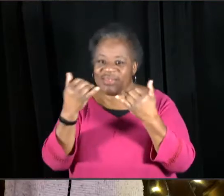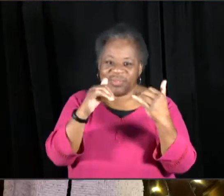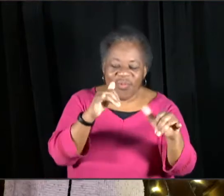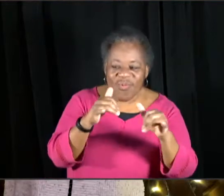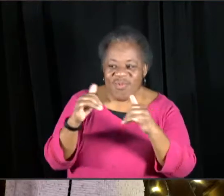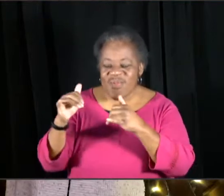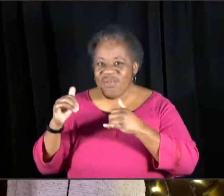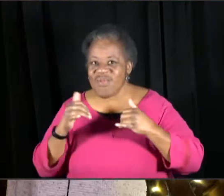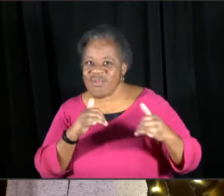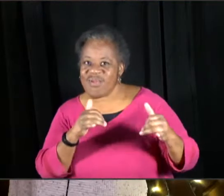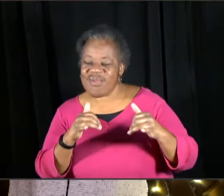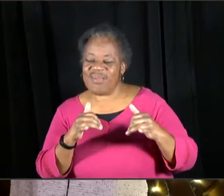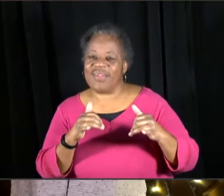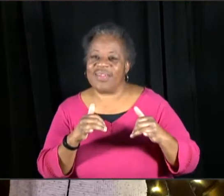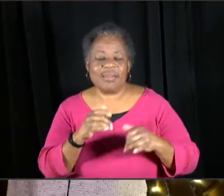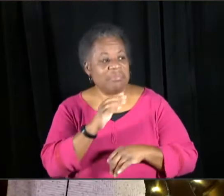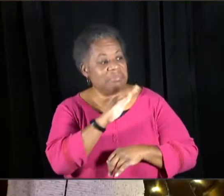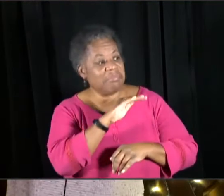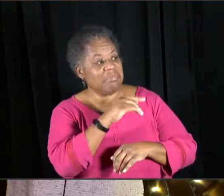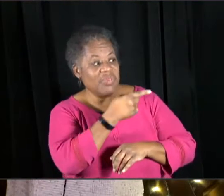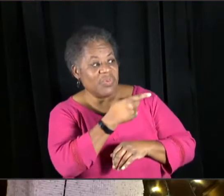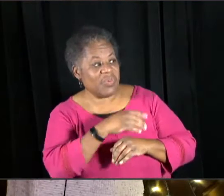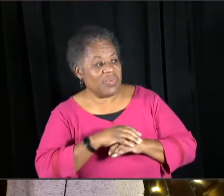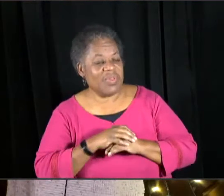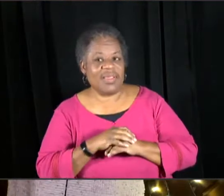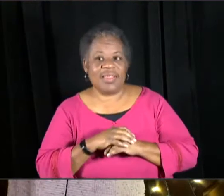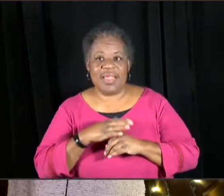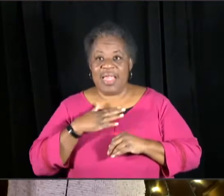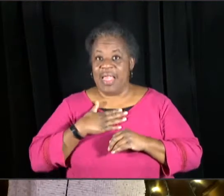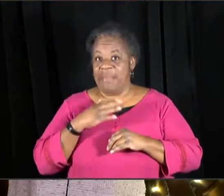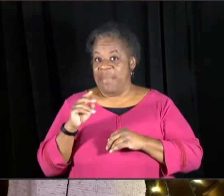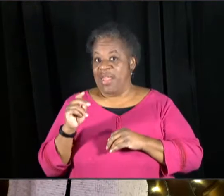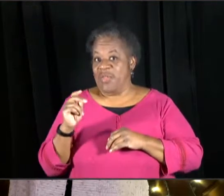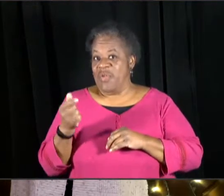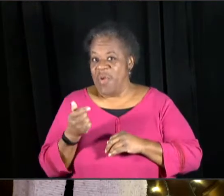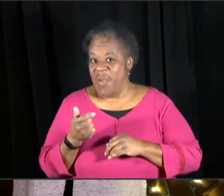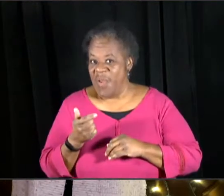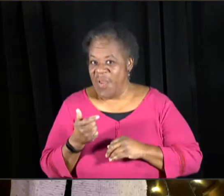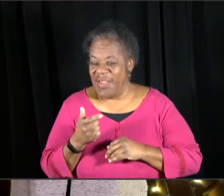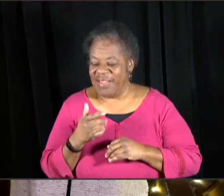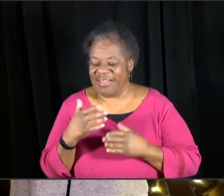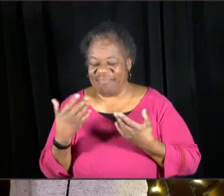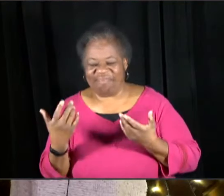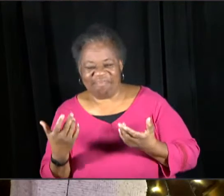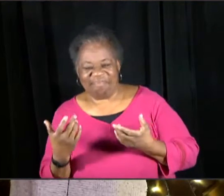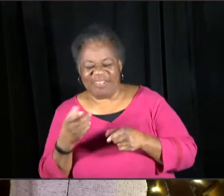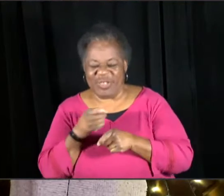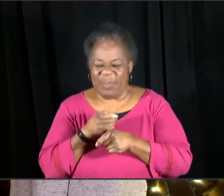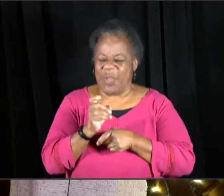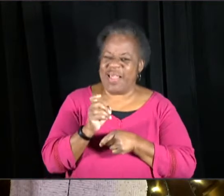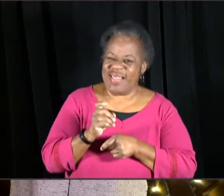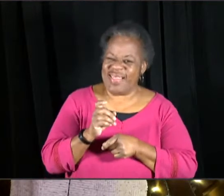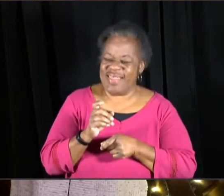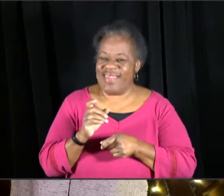playing together. How about you, Jeanette? Well, my doggie is spoiled rotten, but in addition to